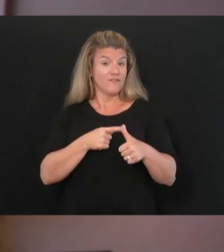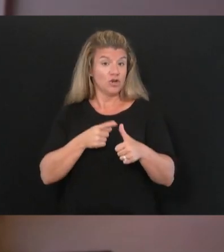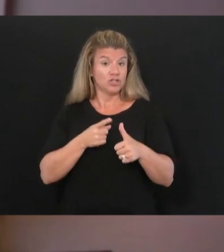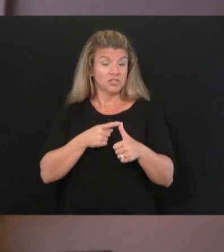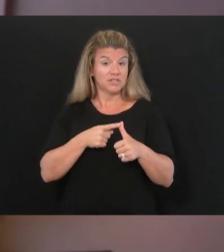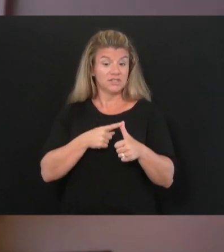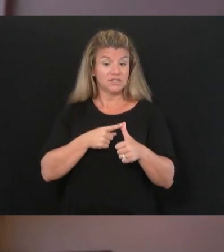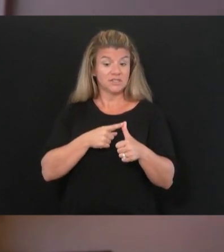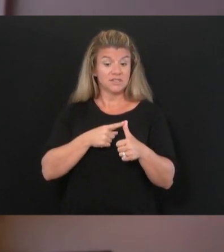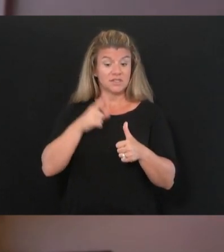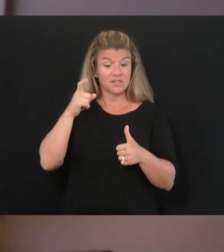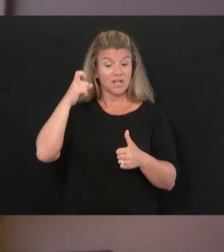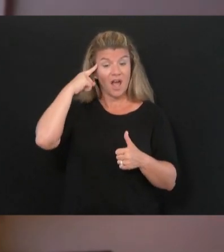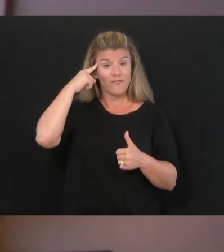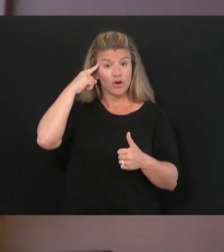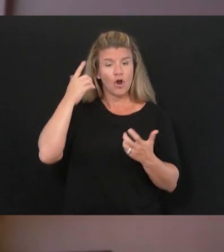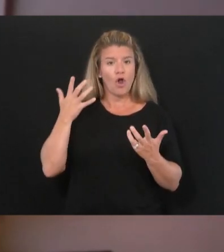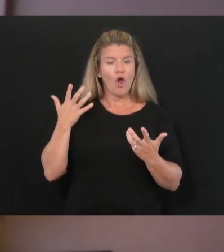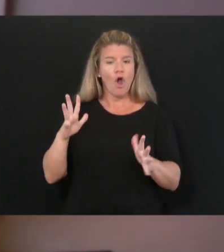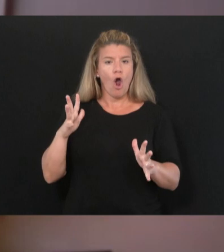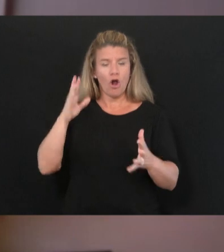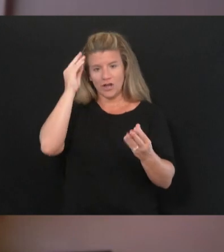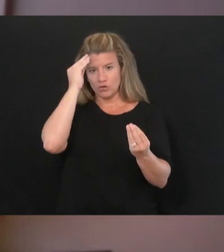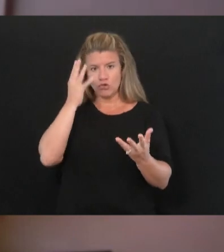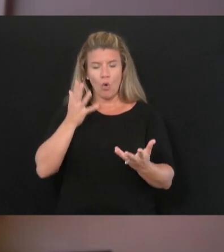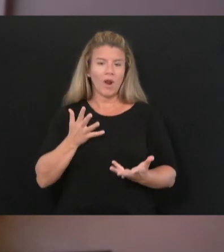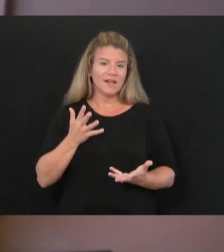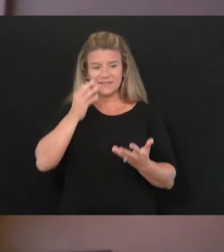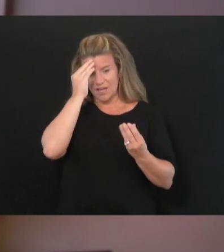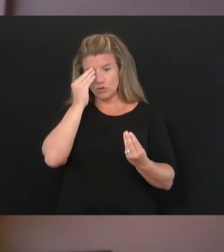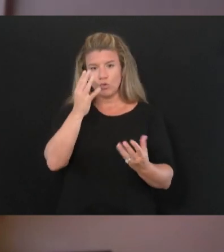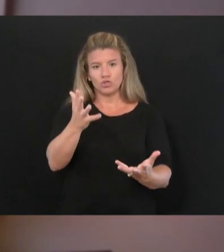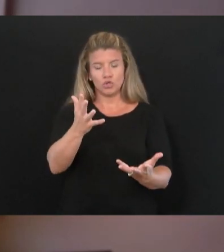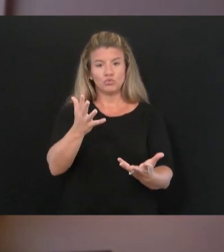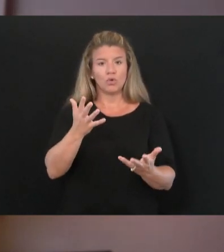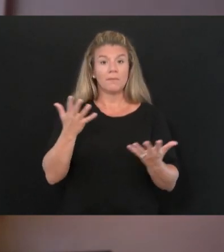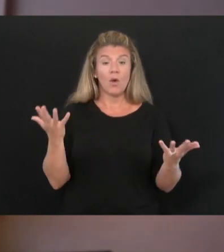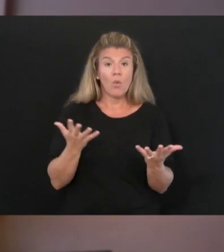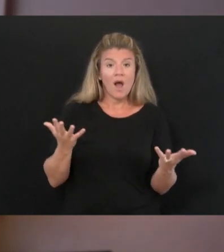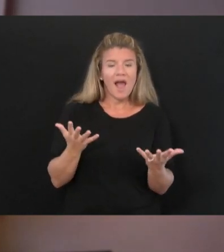governor shared with everyone